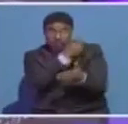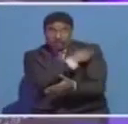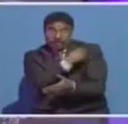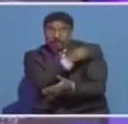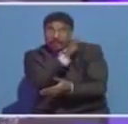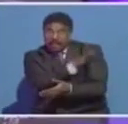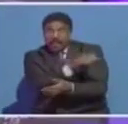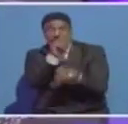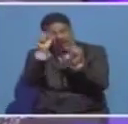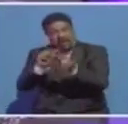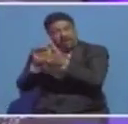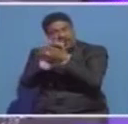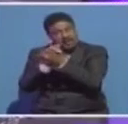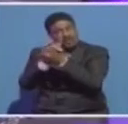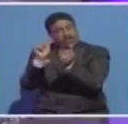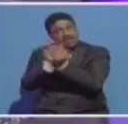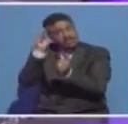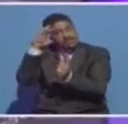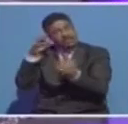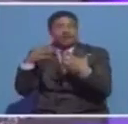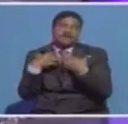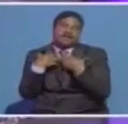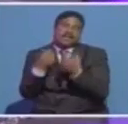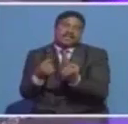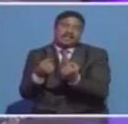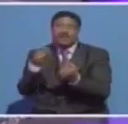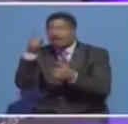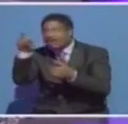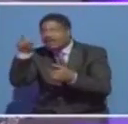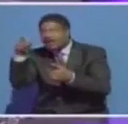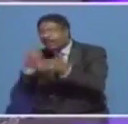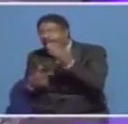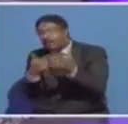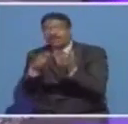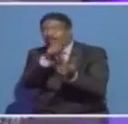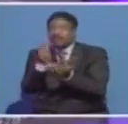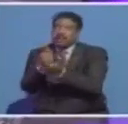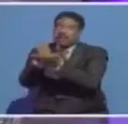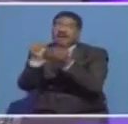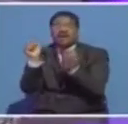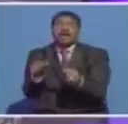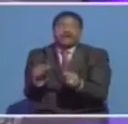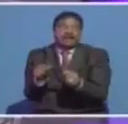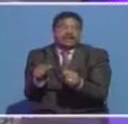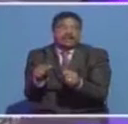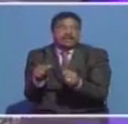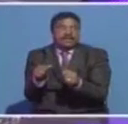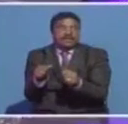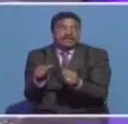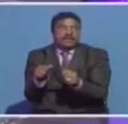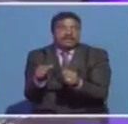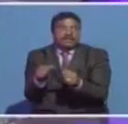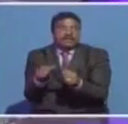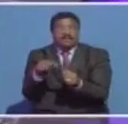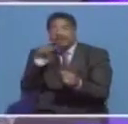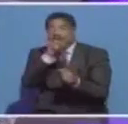have to collaborate with the Ministry of Health in terms of what is the design for a good hospital. You don't just build anything. You have to know where the kitchen